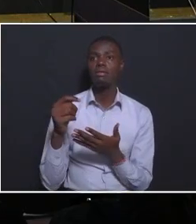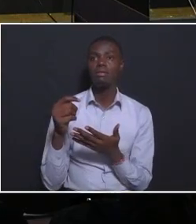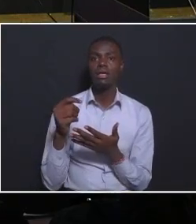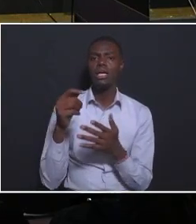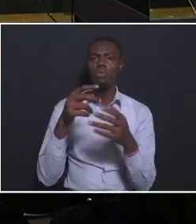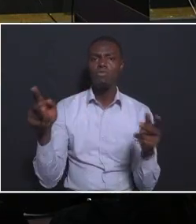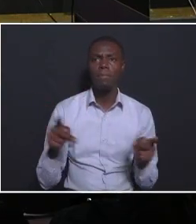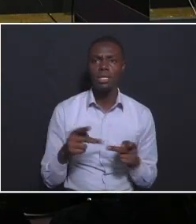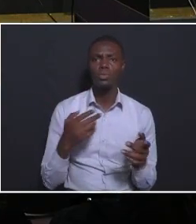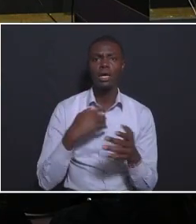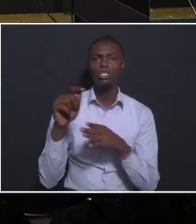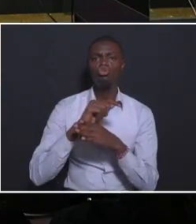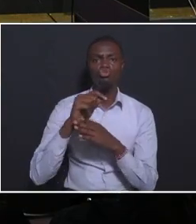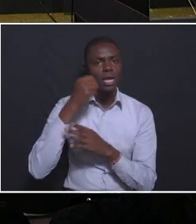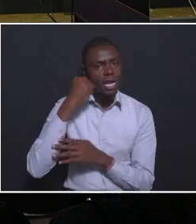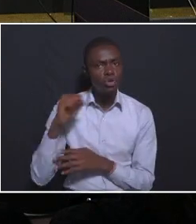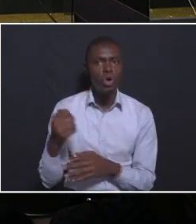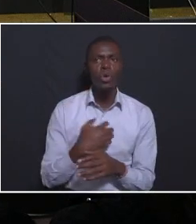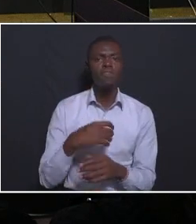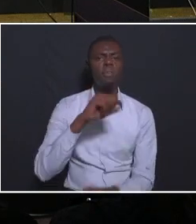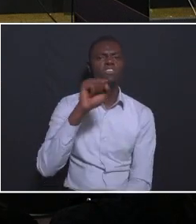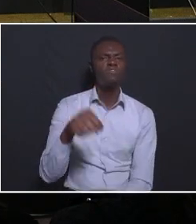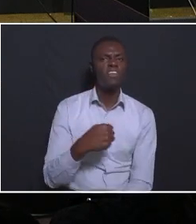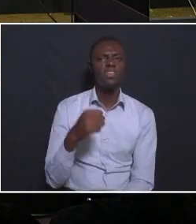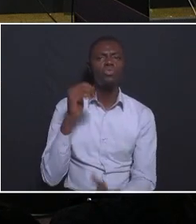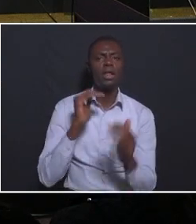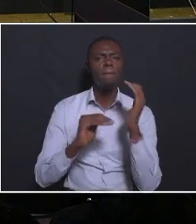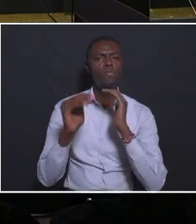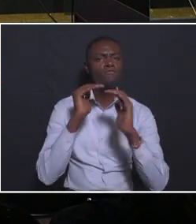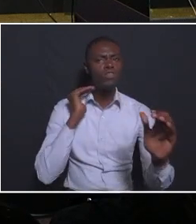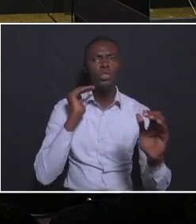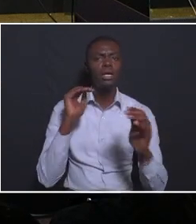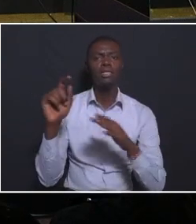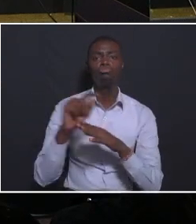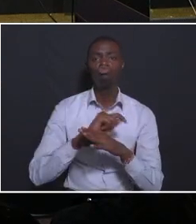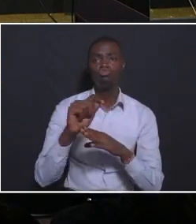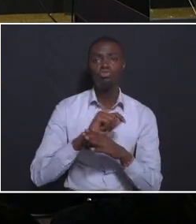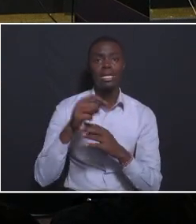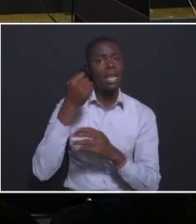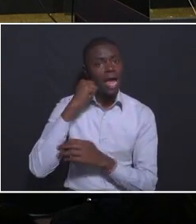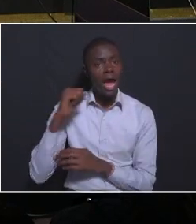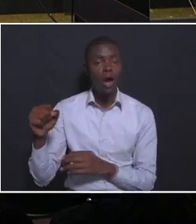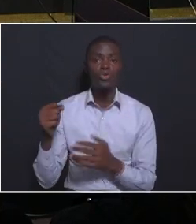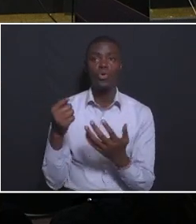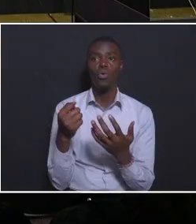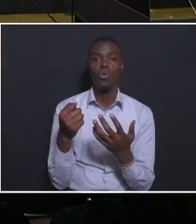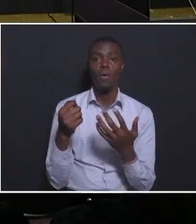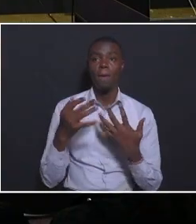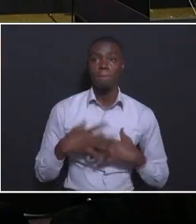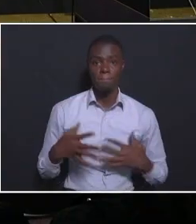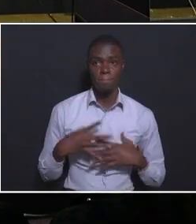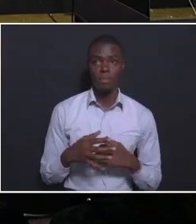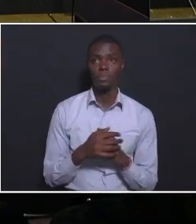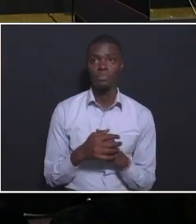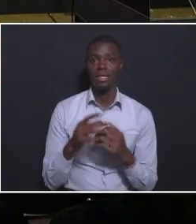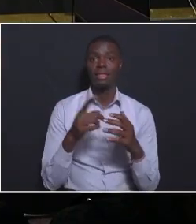could train audio engineers and have about 5,000 professionally trained audio engineers. And then